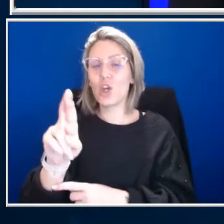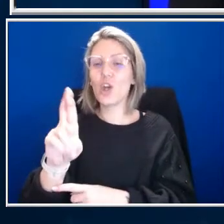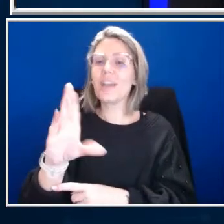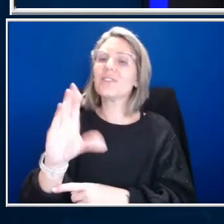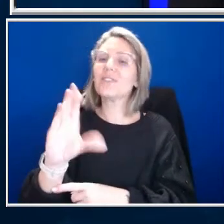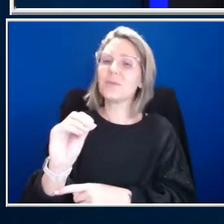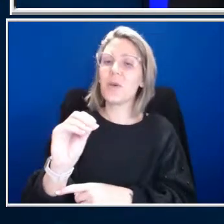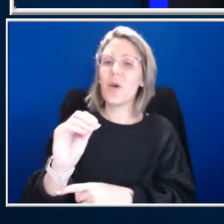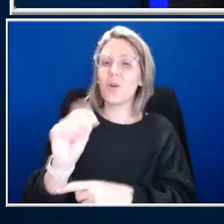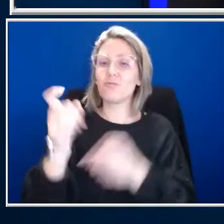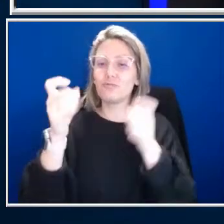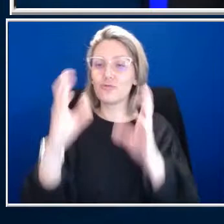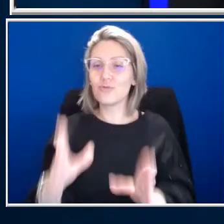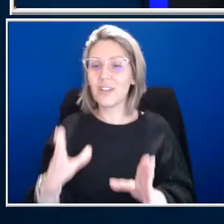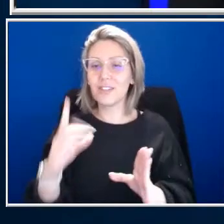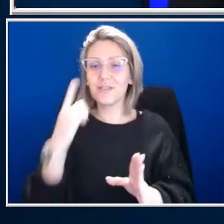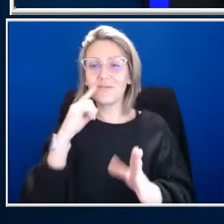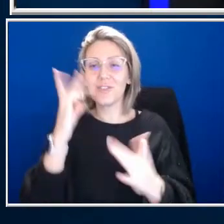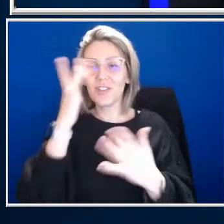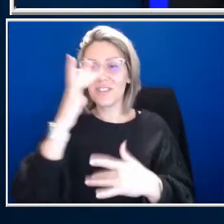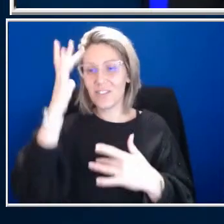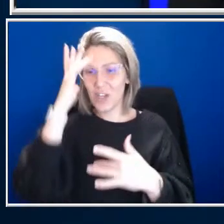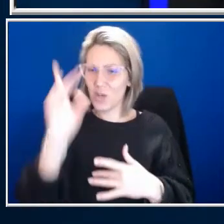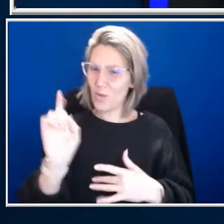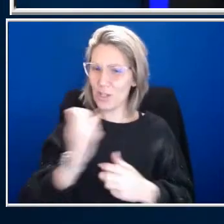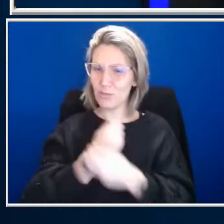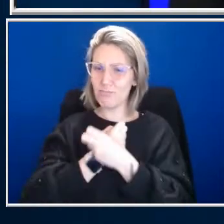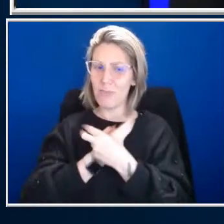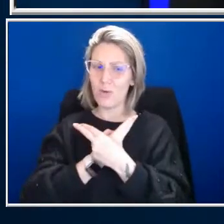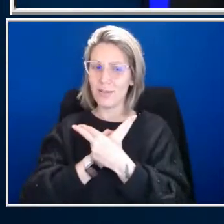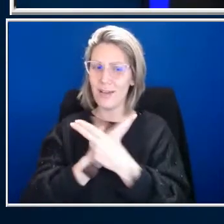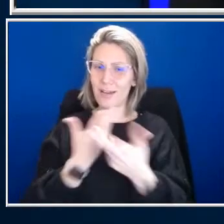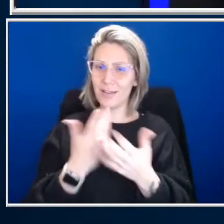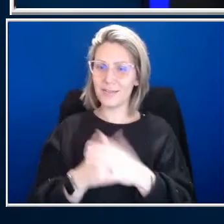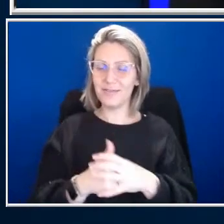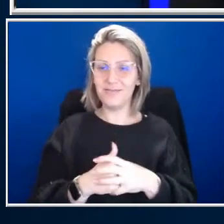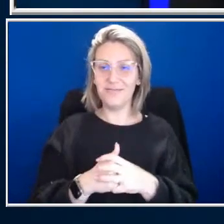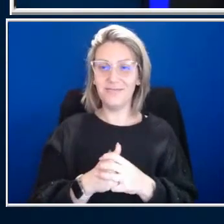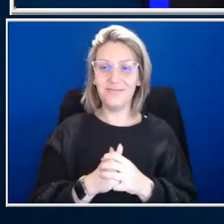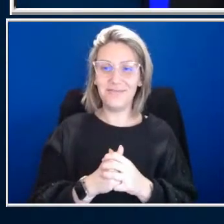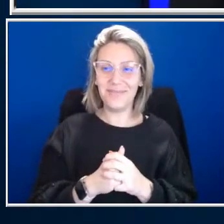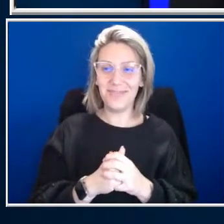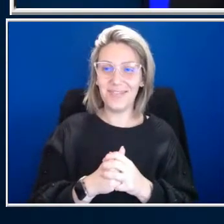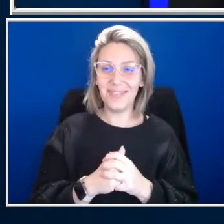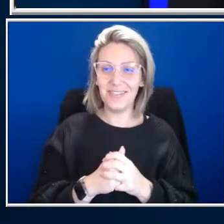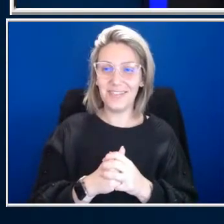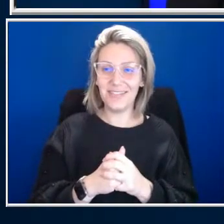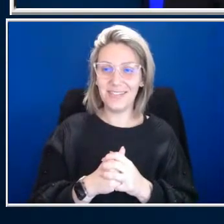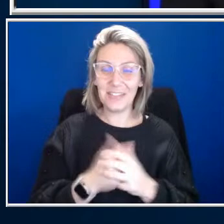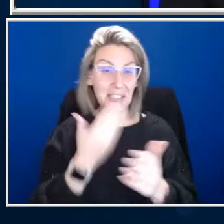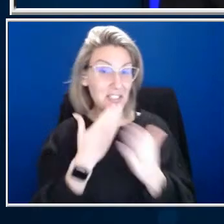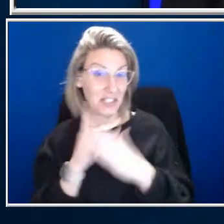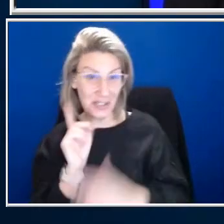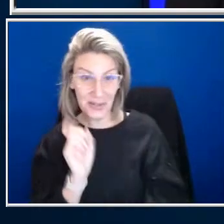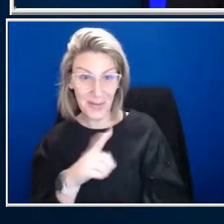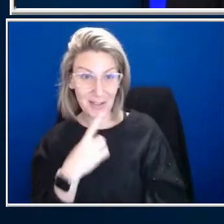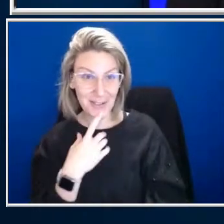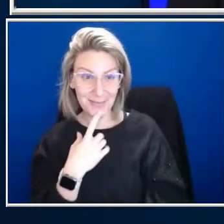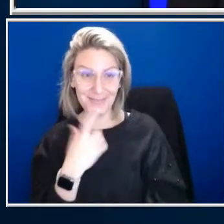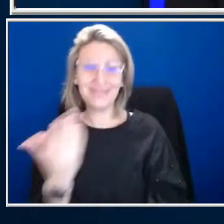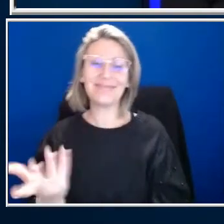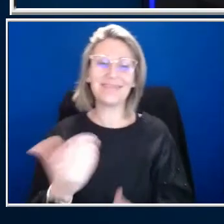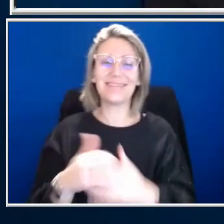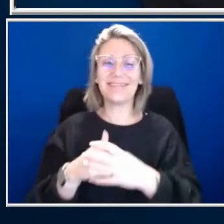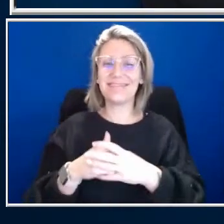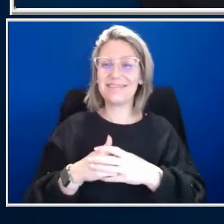Dr. Shoemaker, I had to take a little double take. Where's your bow tie? Good question. I did a double take. You walked in, I